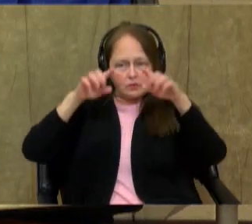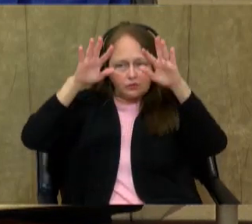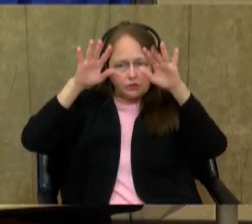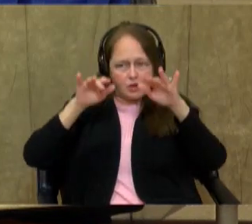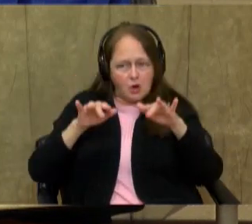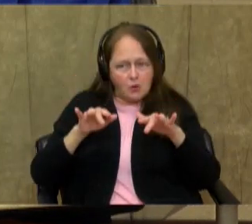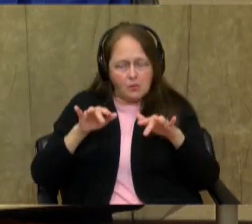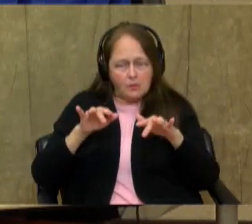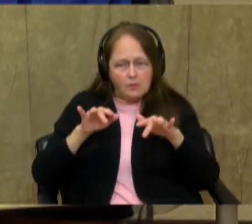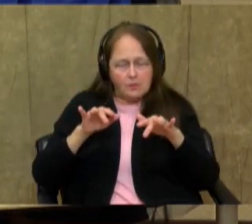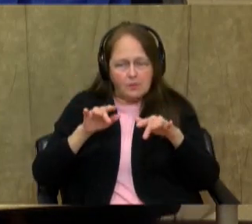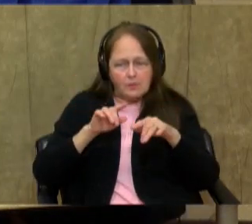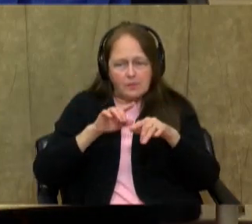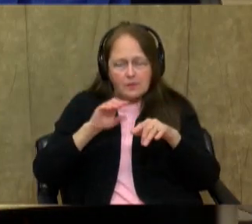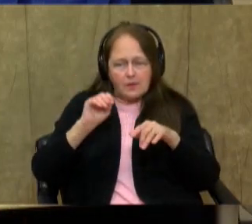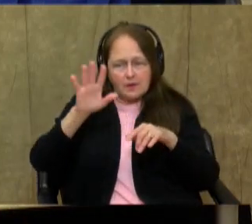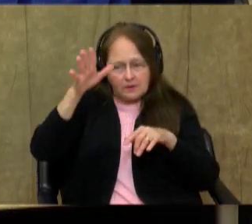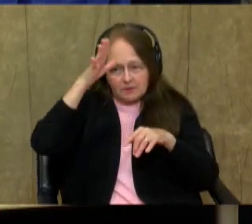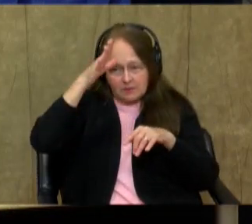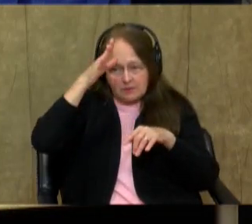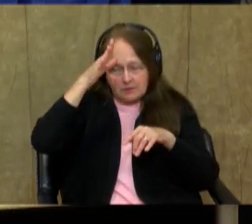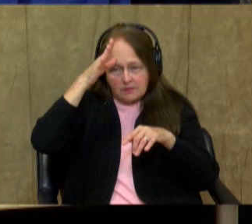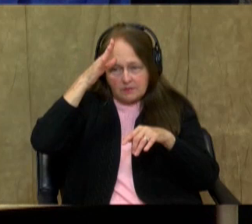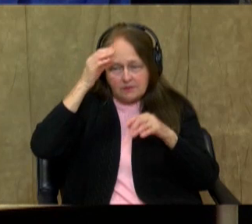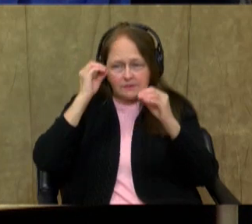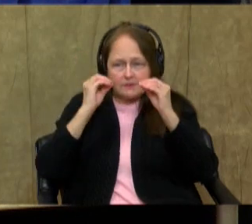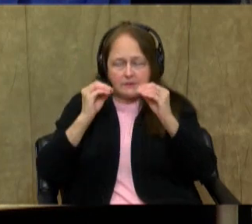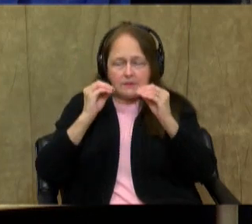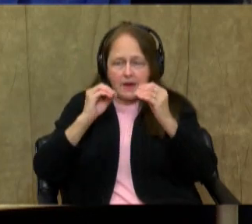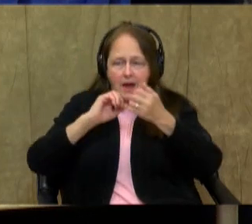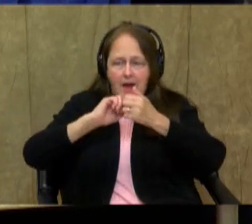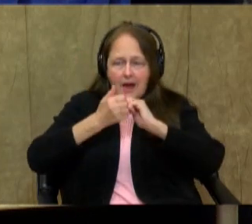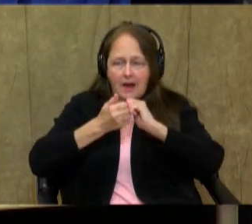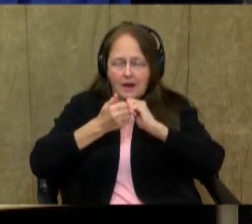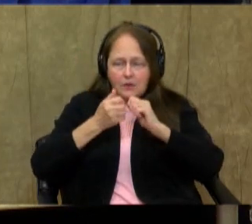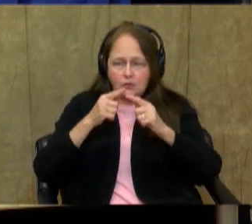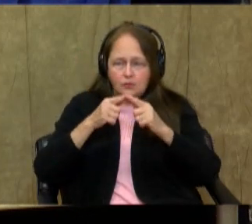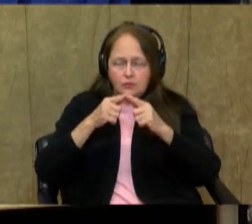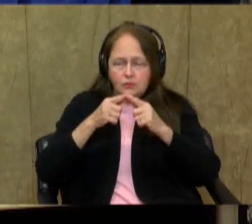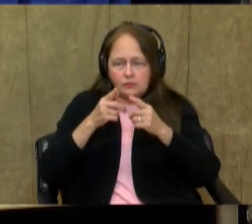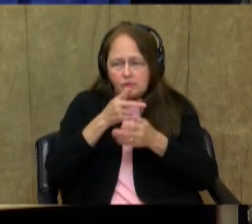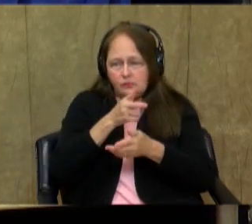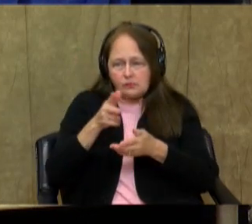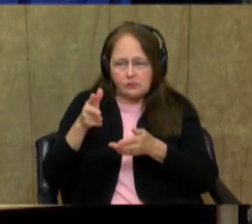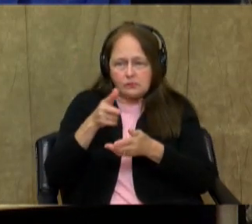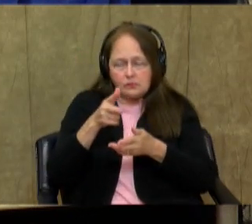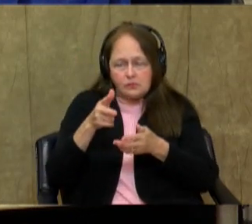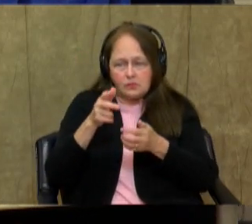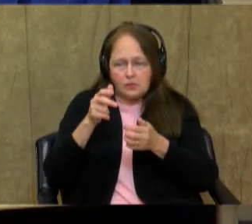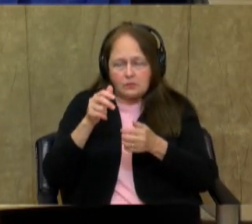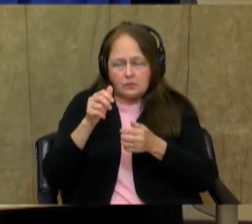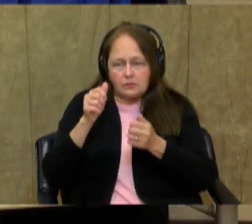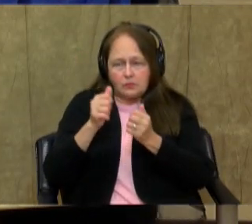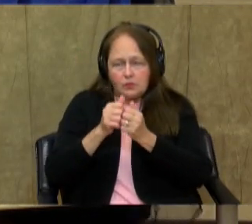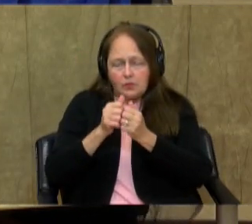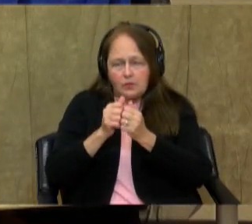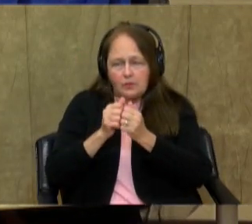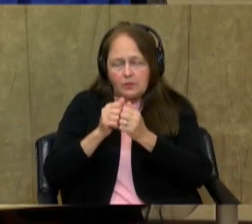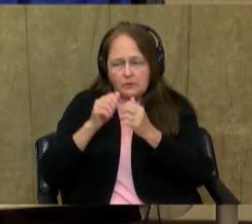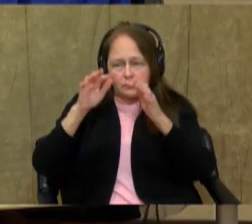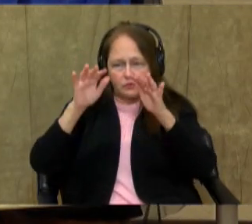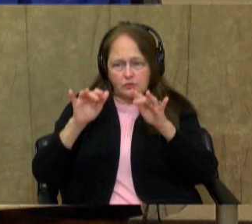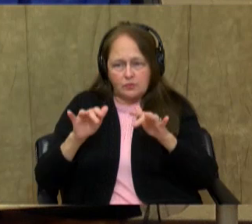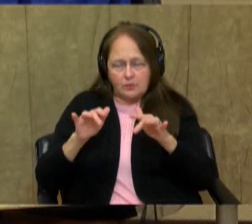snowing. And his dad had tried to teach him how to avoid slipping on it. But he was